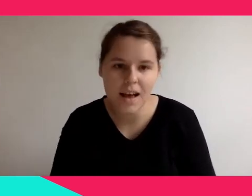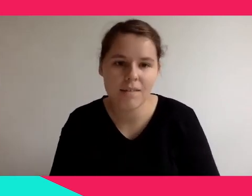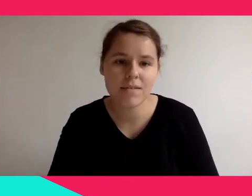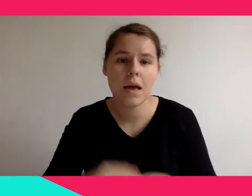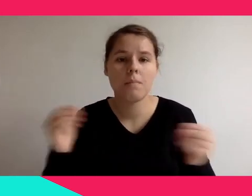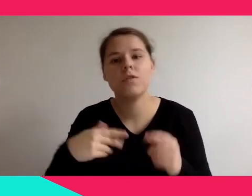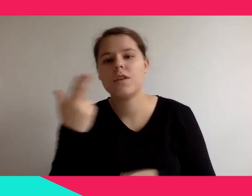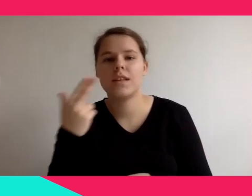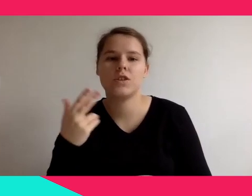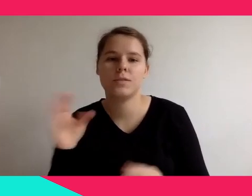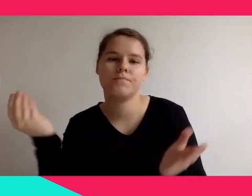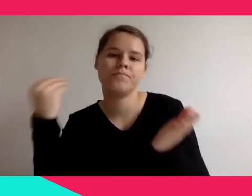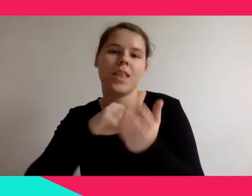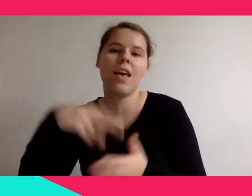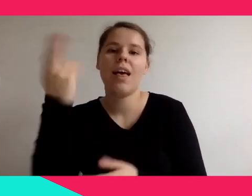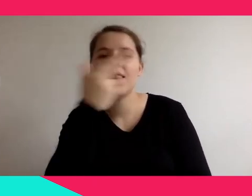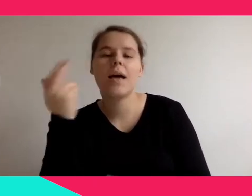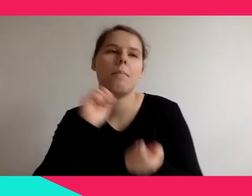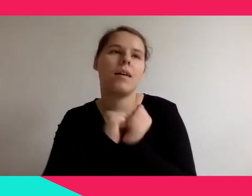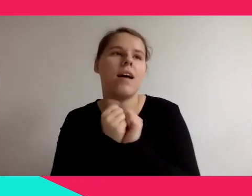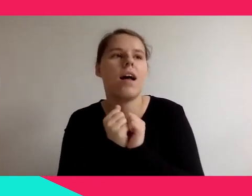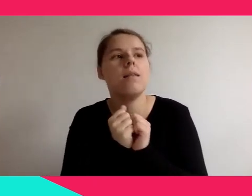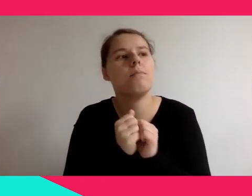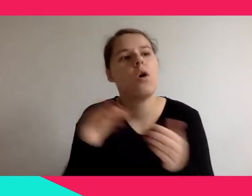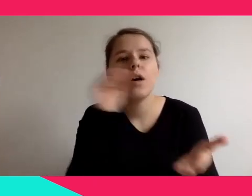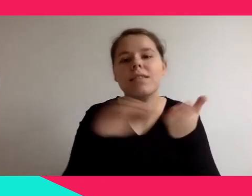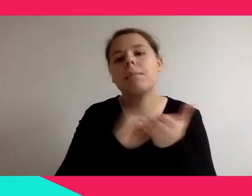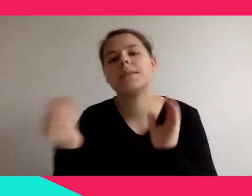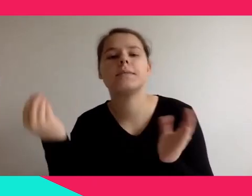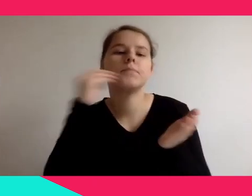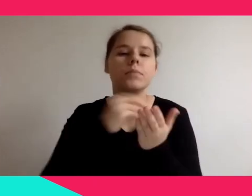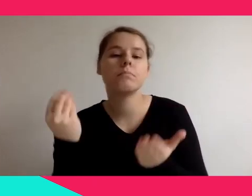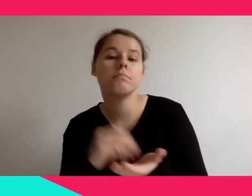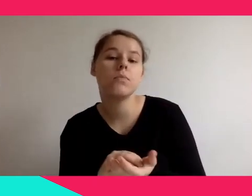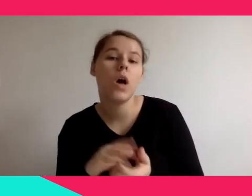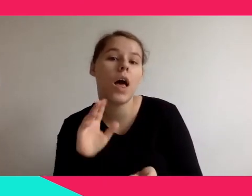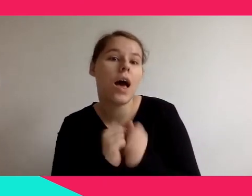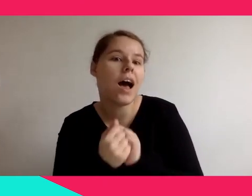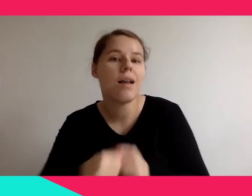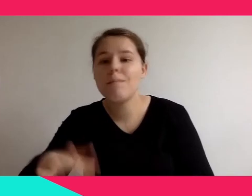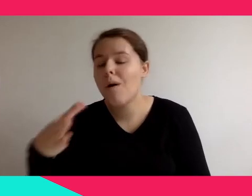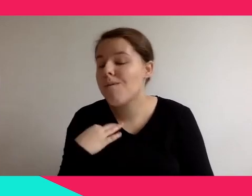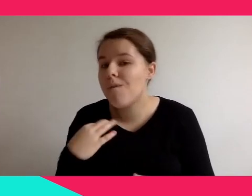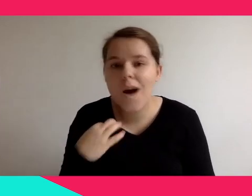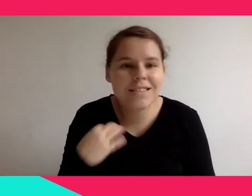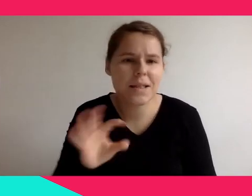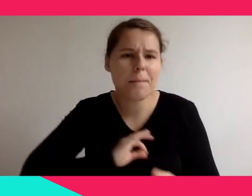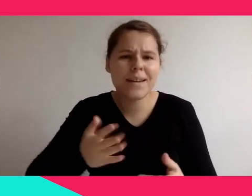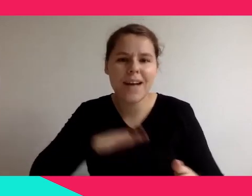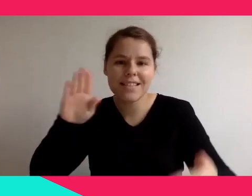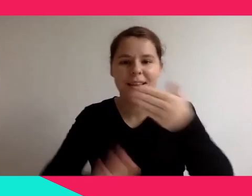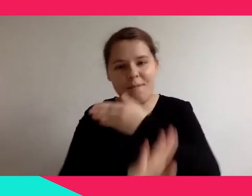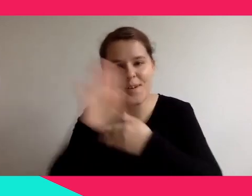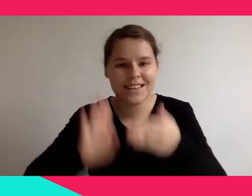and you can build your own exhibition with works of arts of the Rijksmuseum. And this has been very